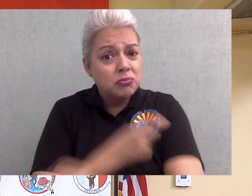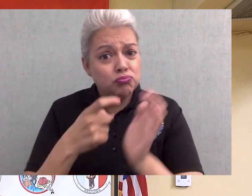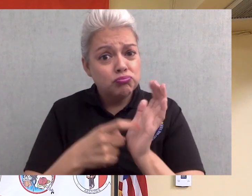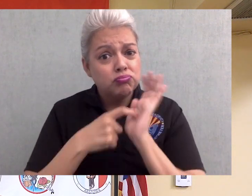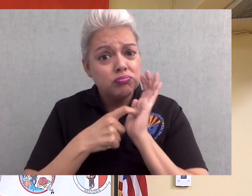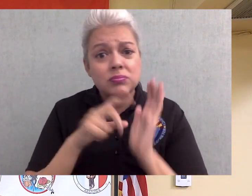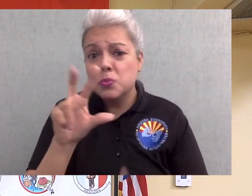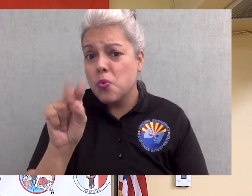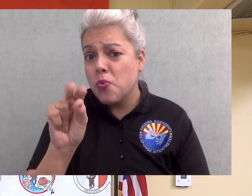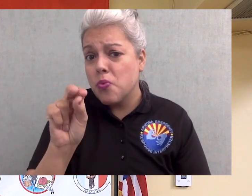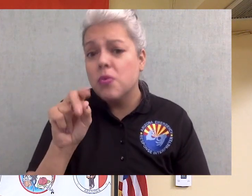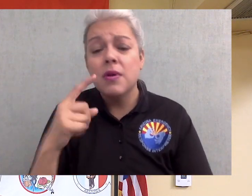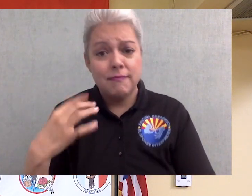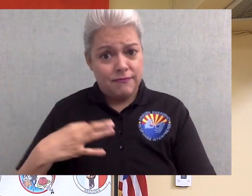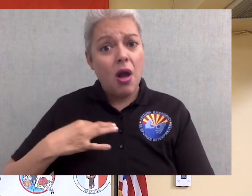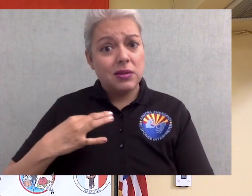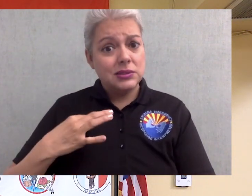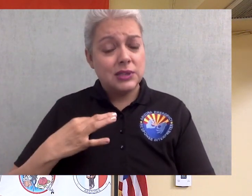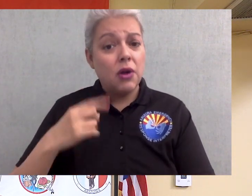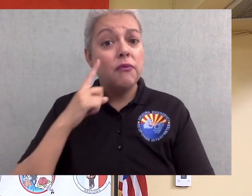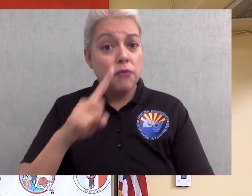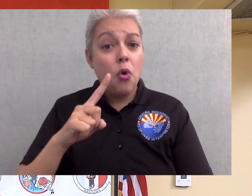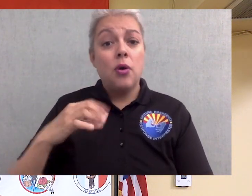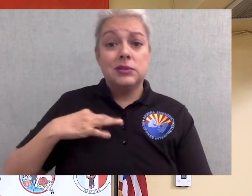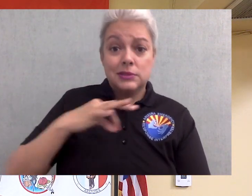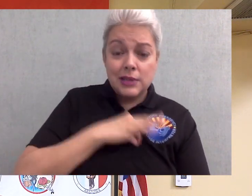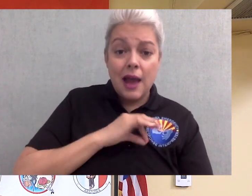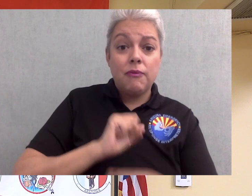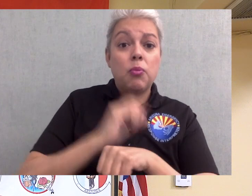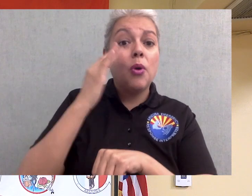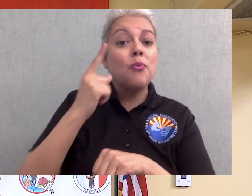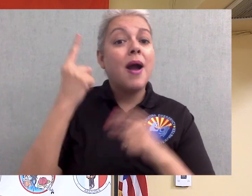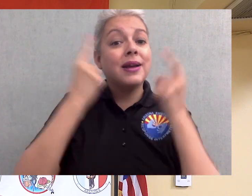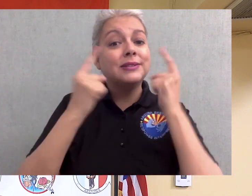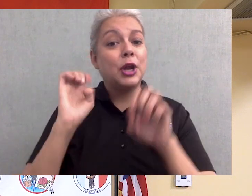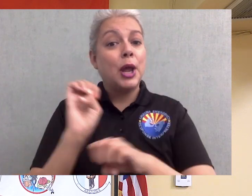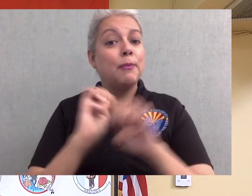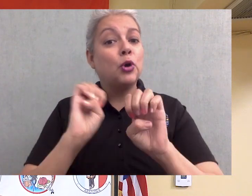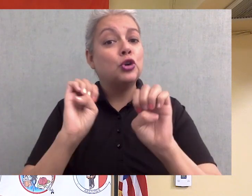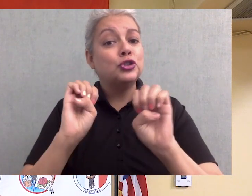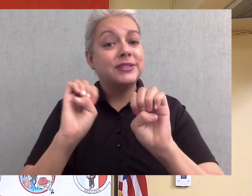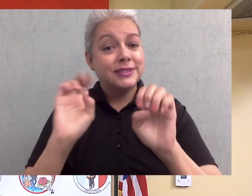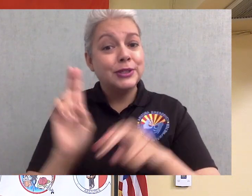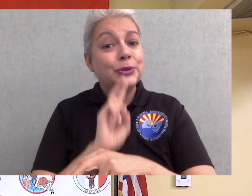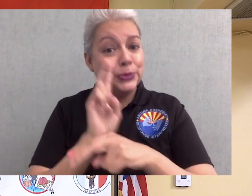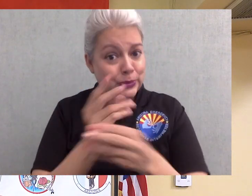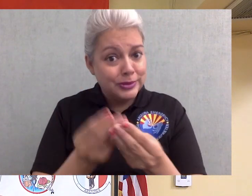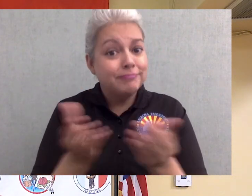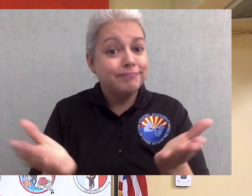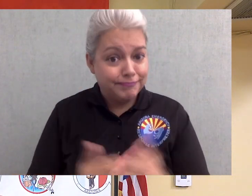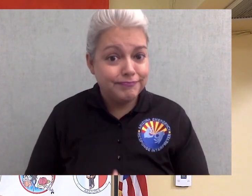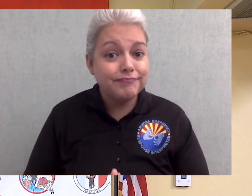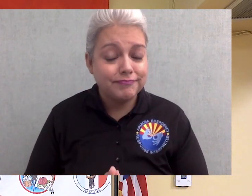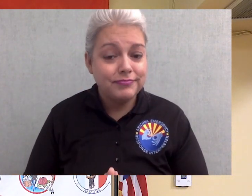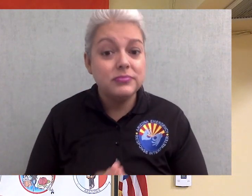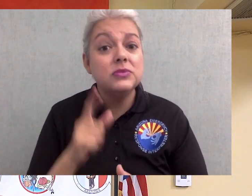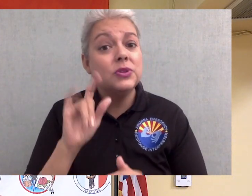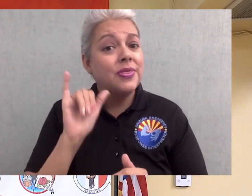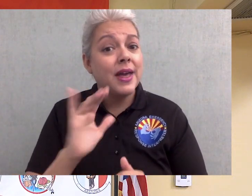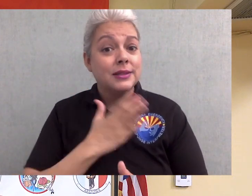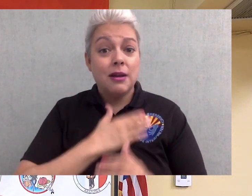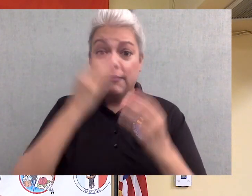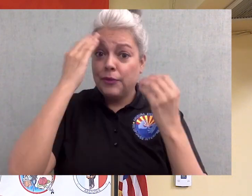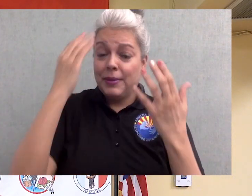employees, because it's under the emergency use order. So that's all I have for you right now. As we have more information, we'll publicize it through this